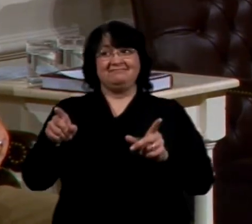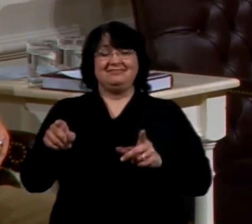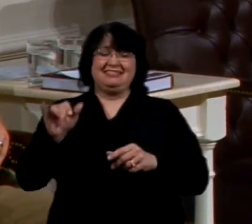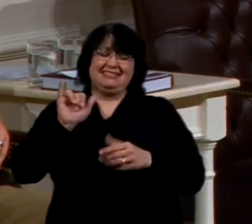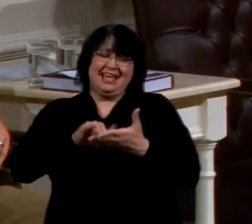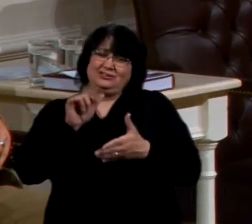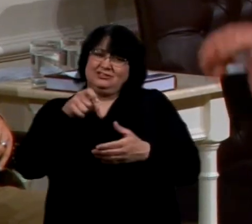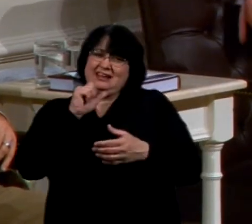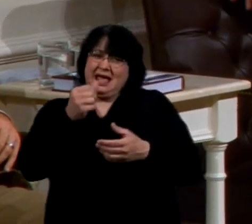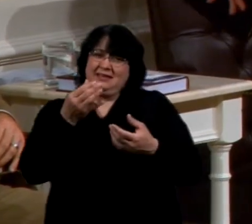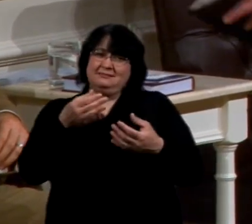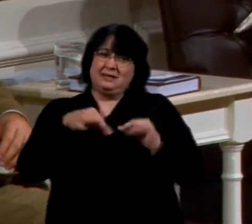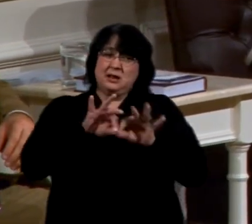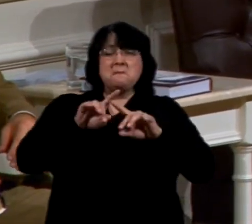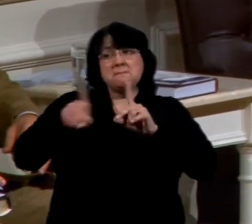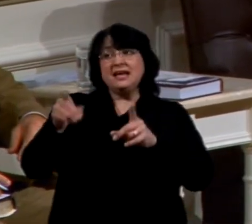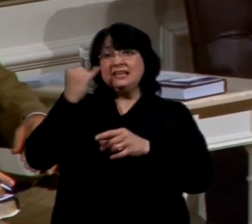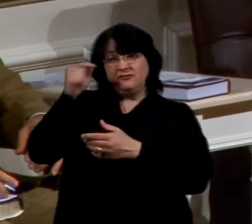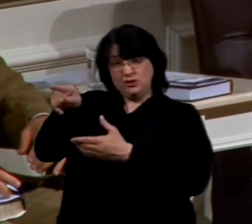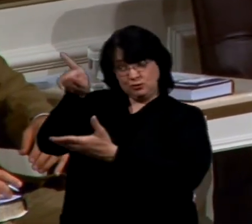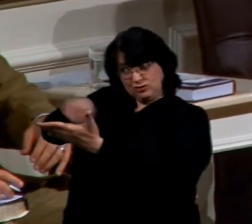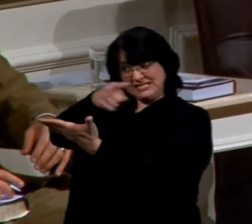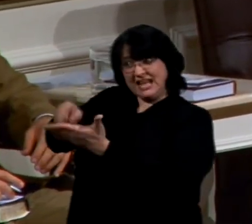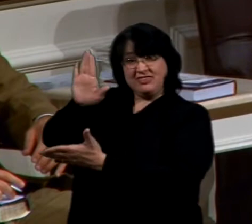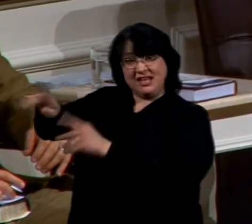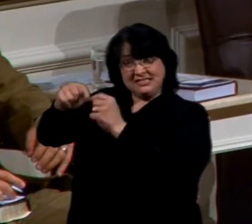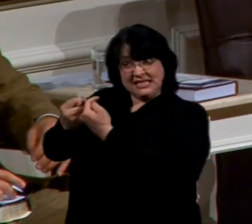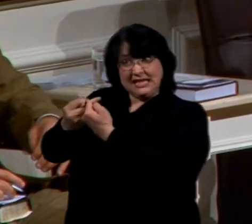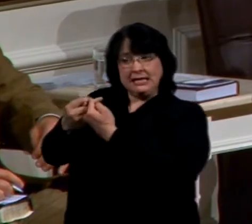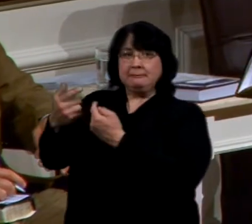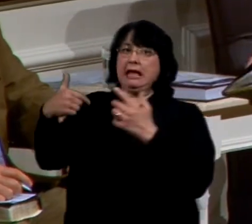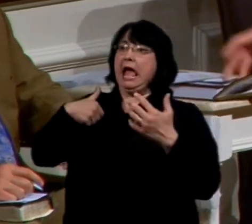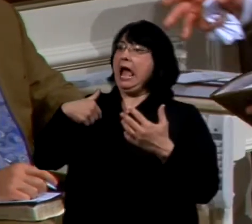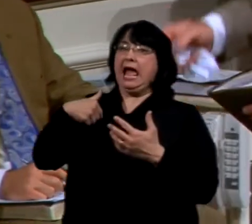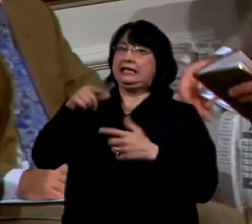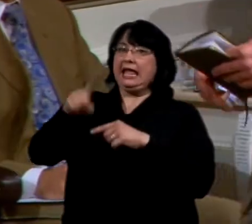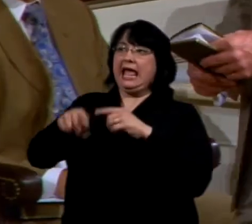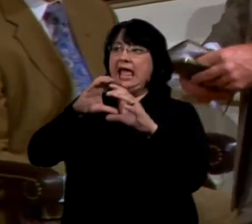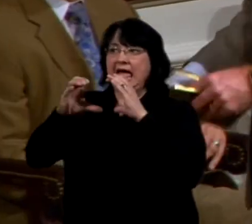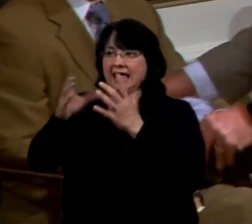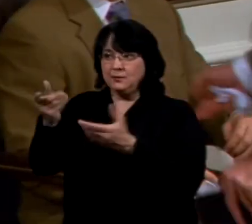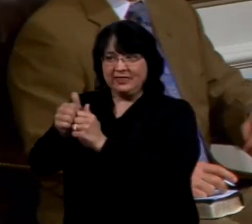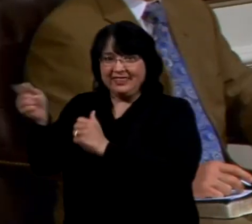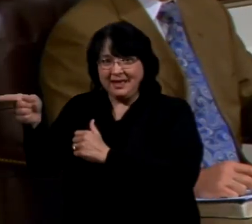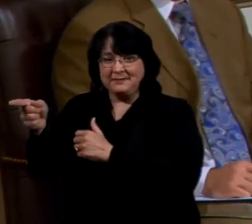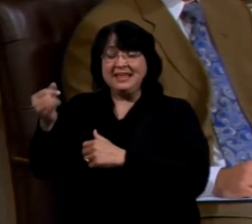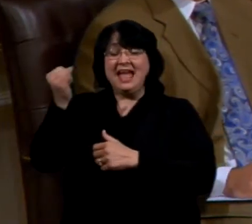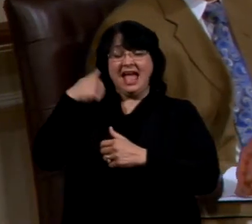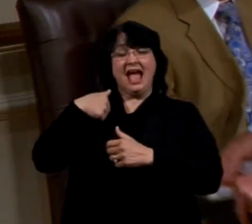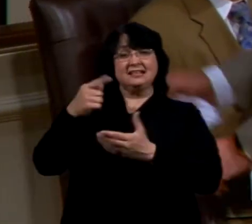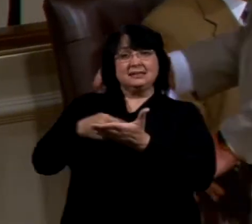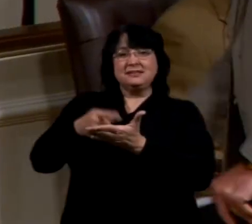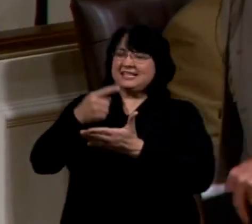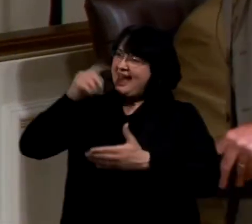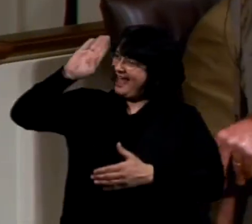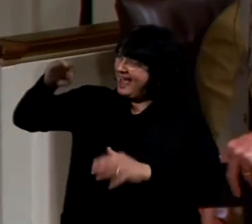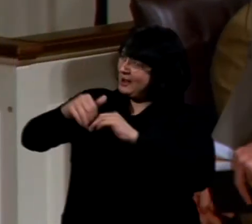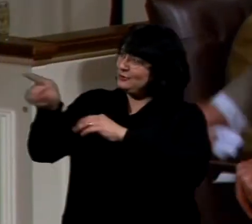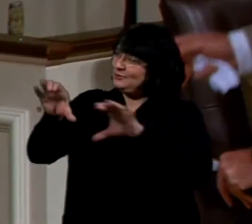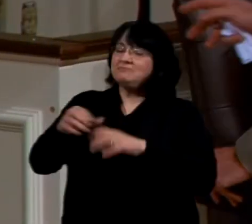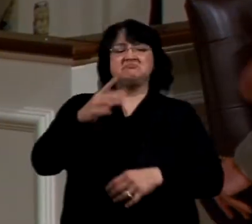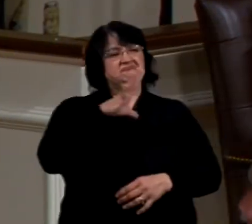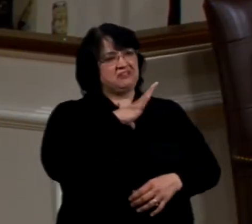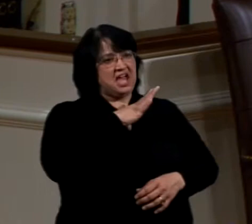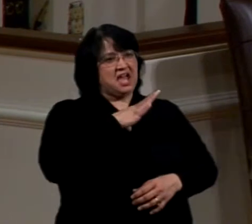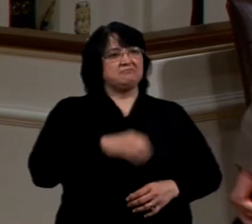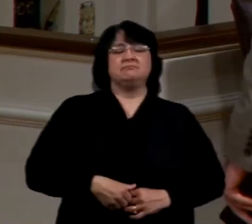you criticize his team, you just lost. I can't tell you how many times I made the mistake. I'd walk up to someone's house, I'd have Virginia Tech. I'd say, how you doing? They say, fine. I say,